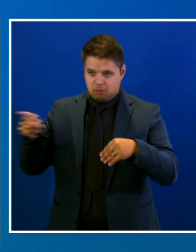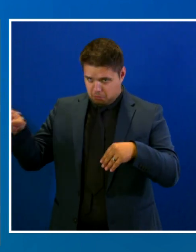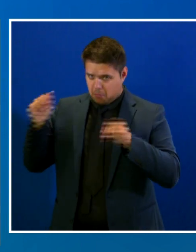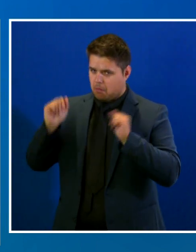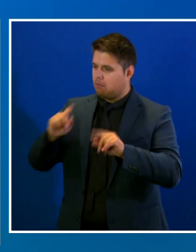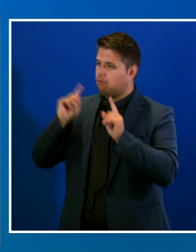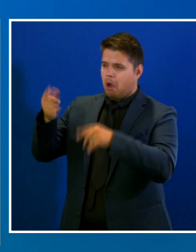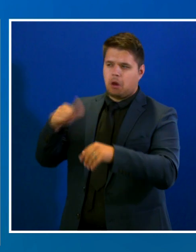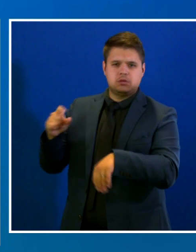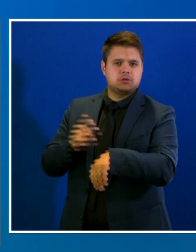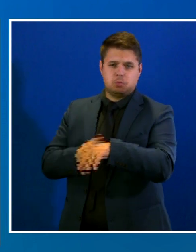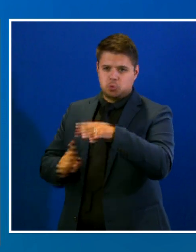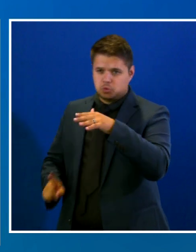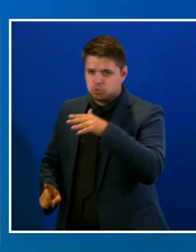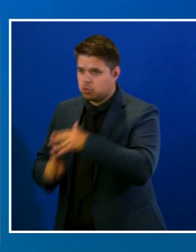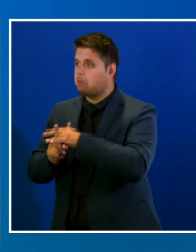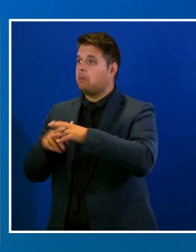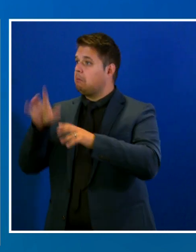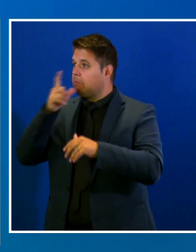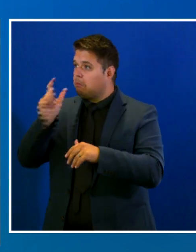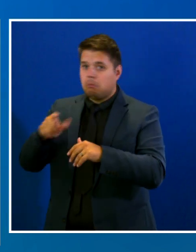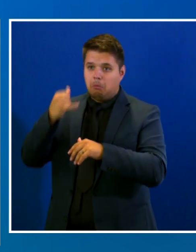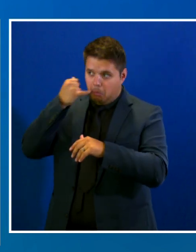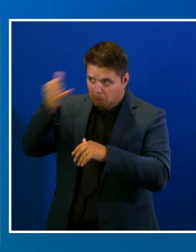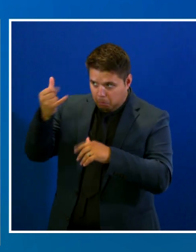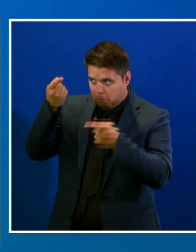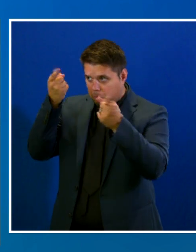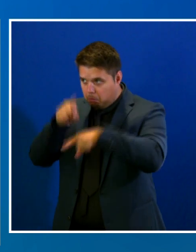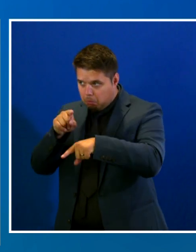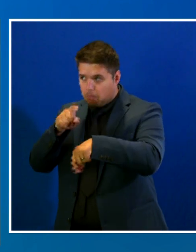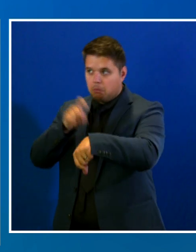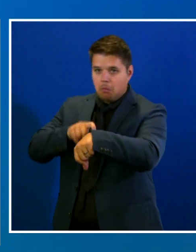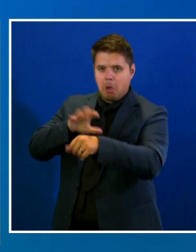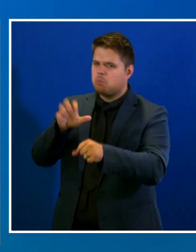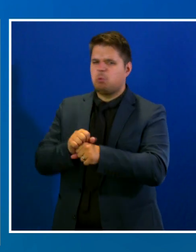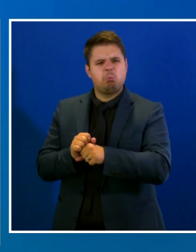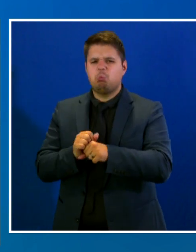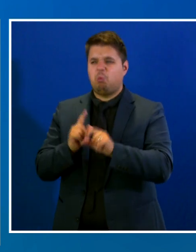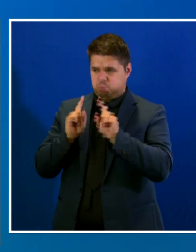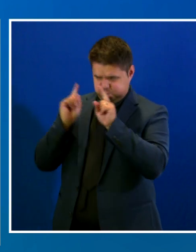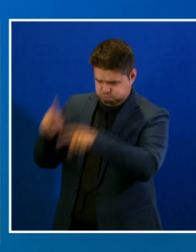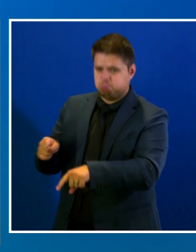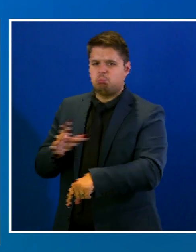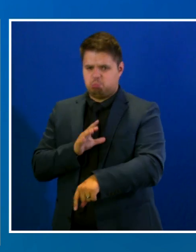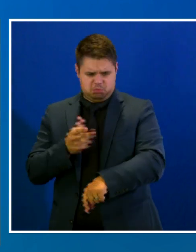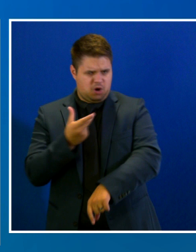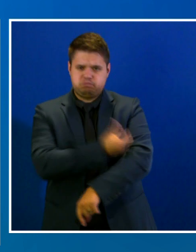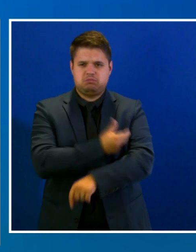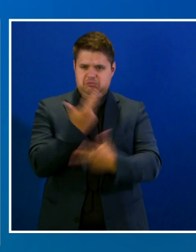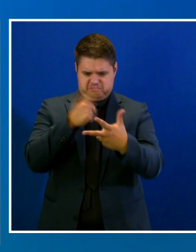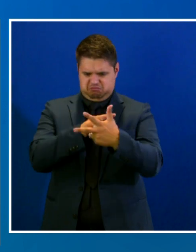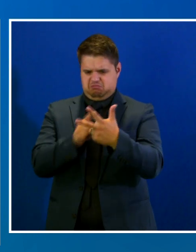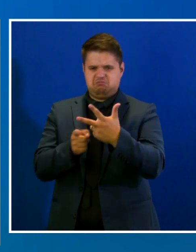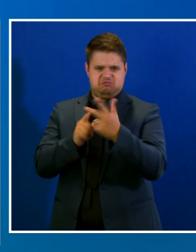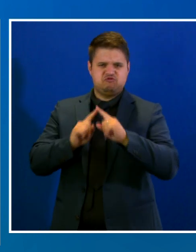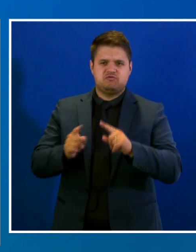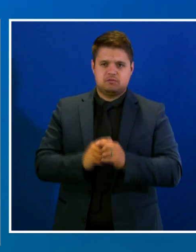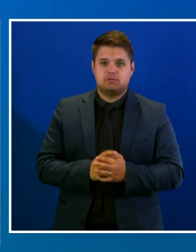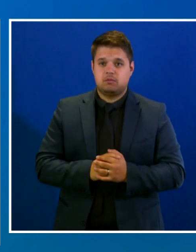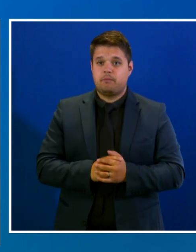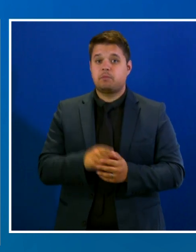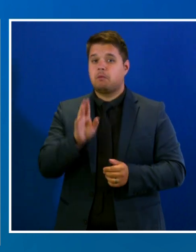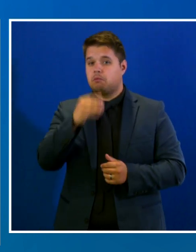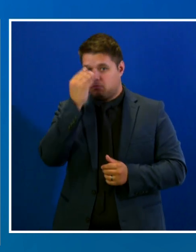an appointment. If you're interested in getting the single-dose Johnson & Johnson vaccine, you can stop by